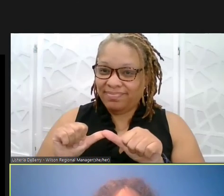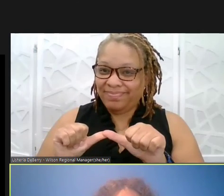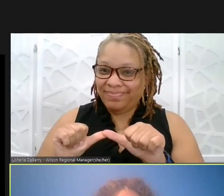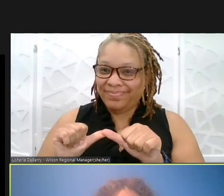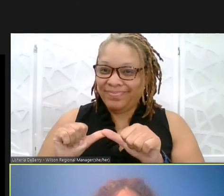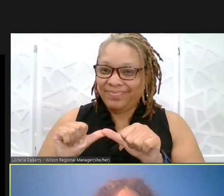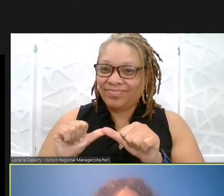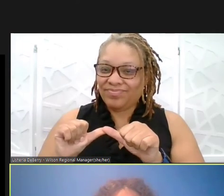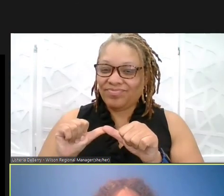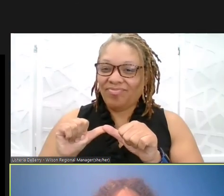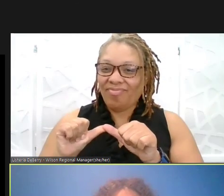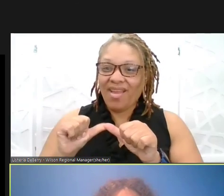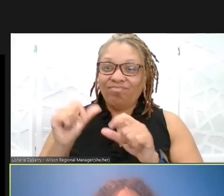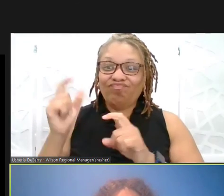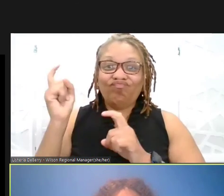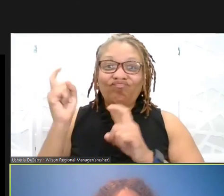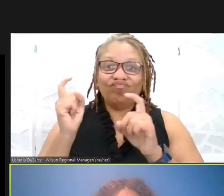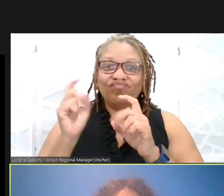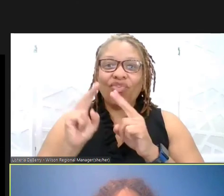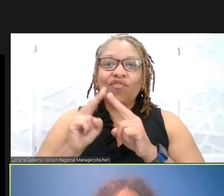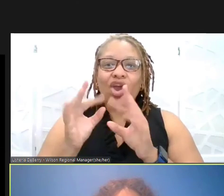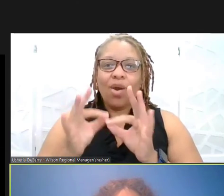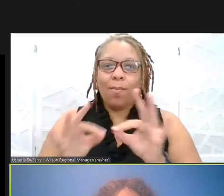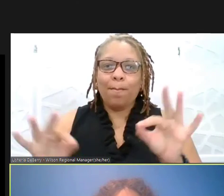facial expression with the letters.